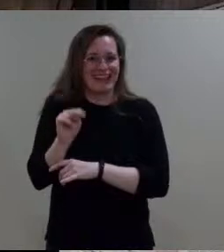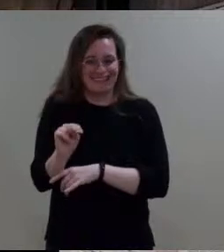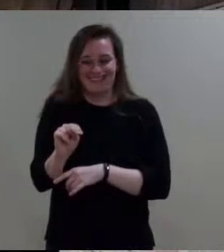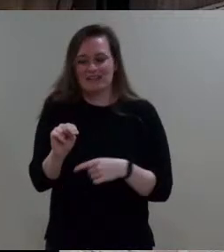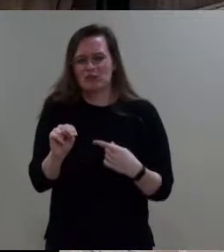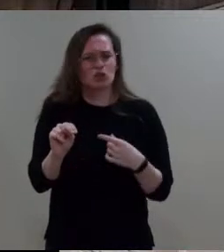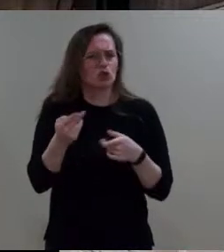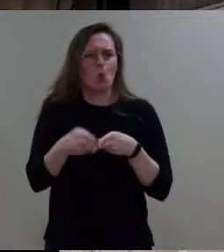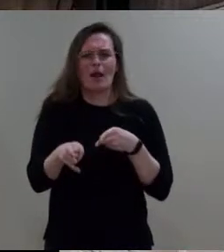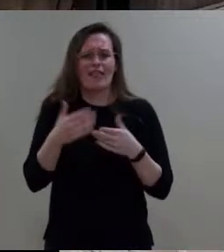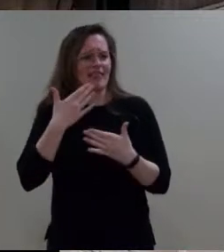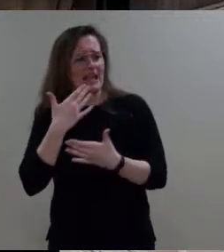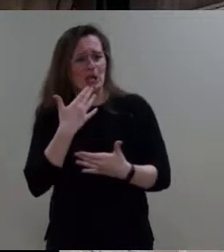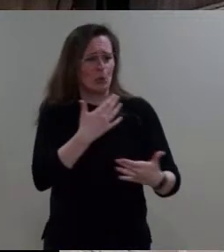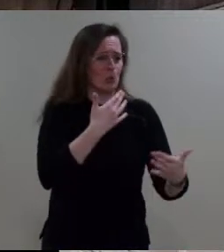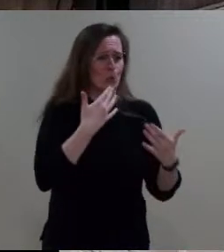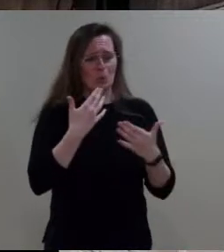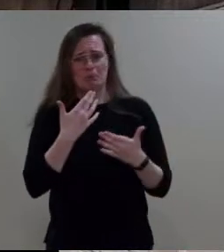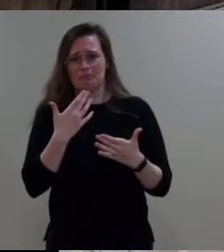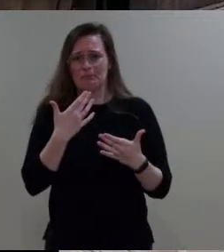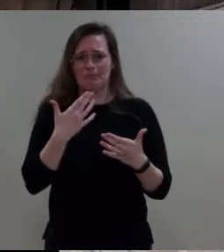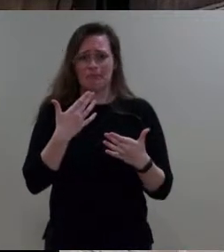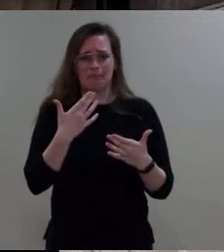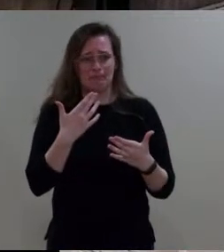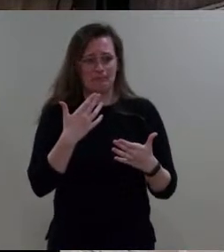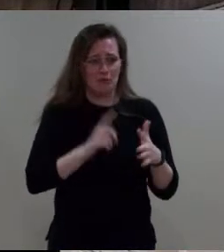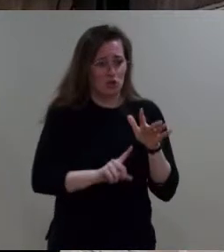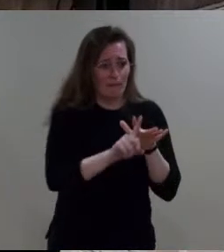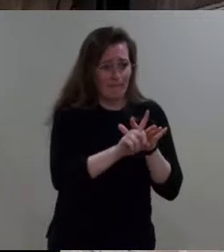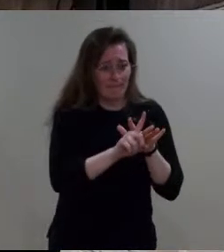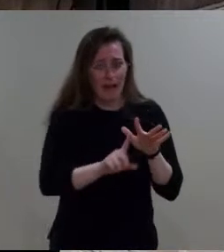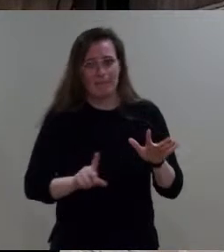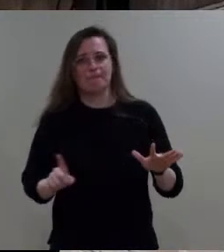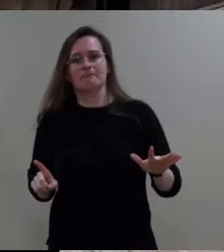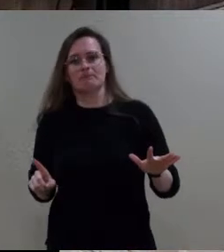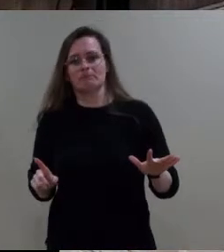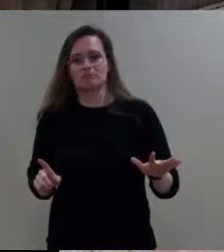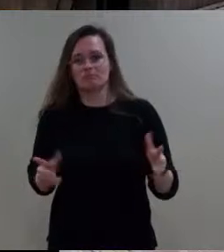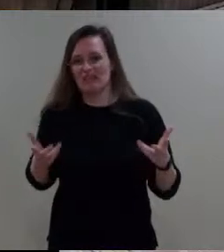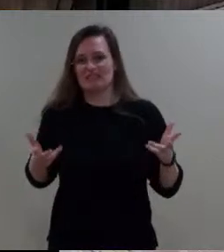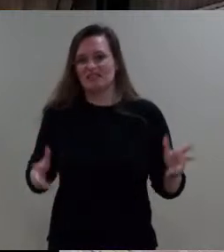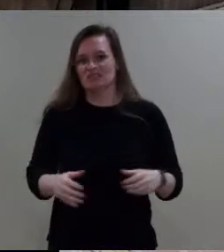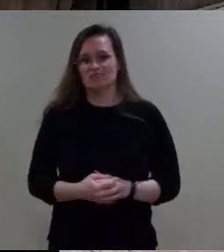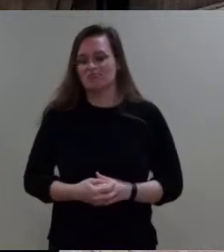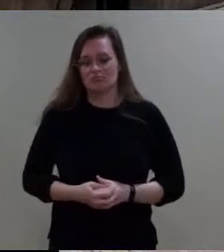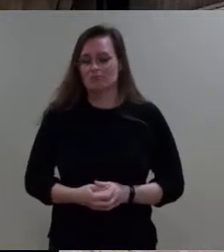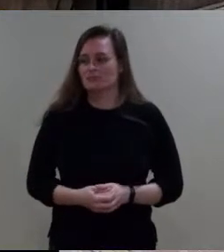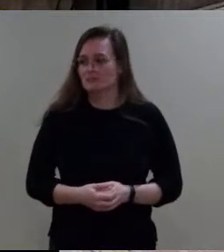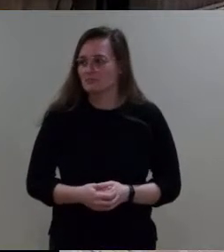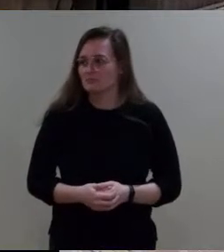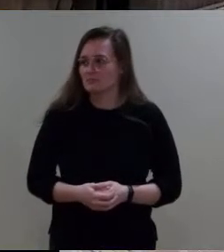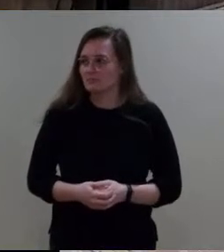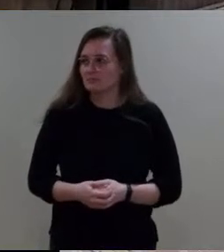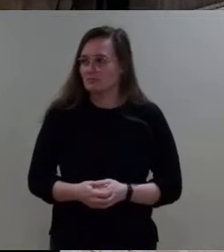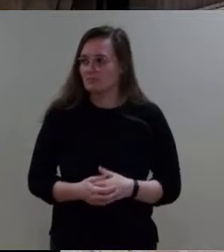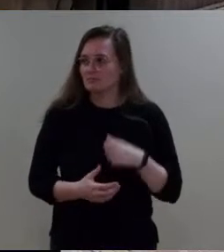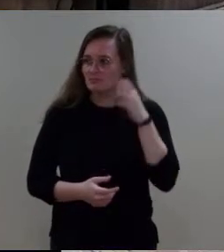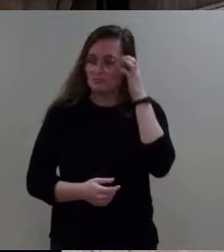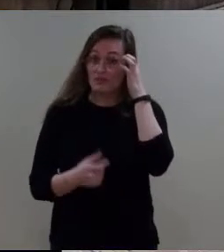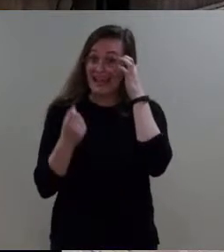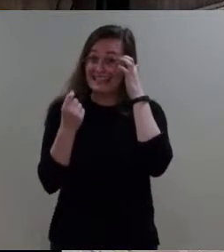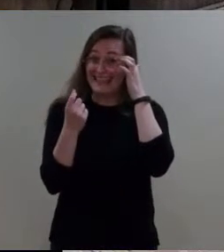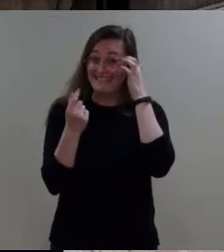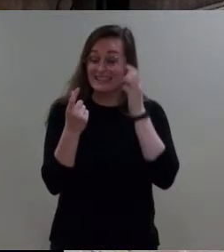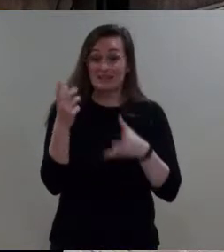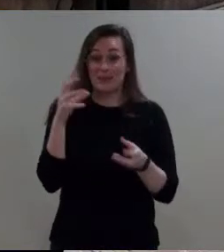the towns. Appreciate, what you're doing to help us strive for, that sort of. so these 11 mayors that went, do you know where they were